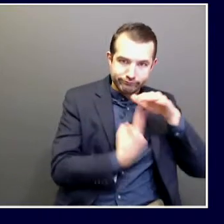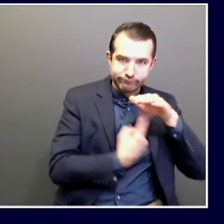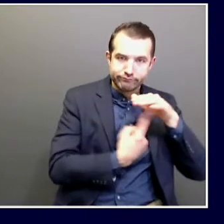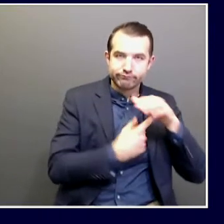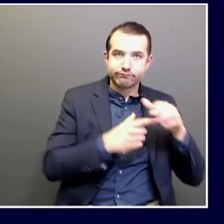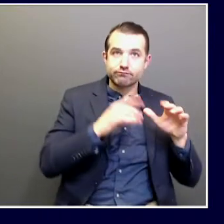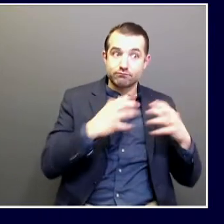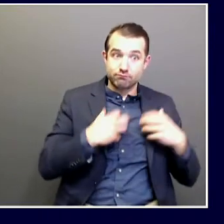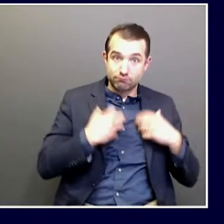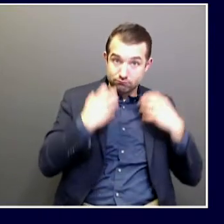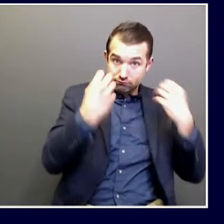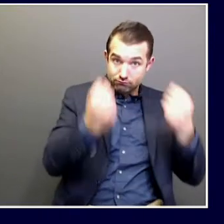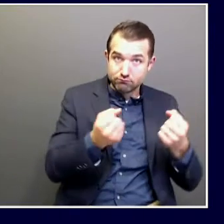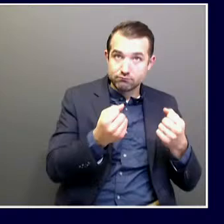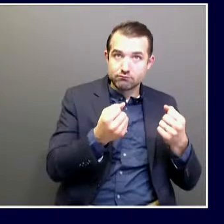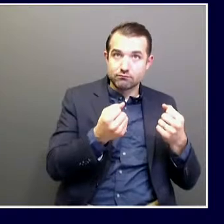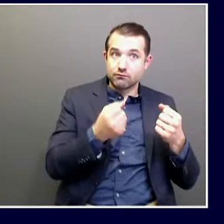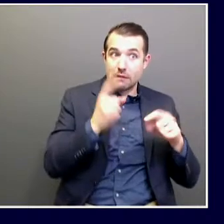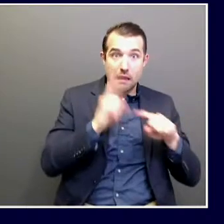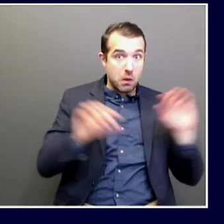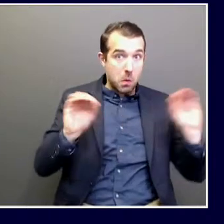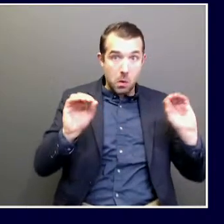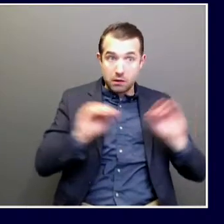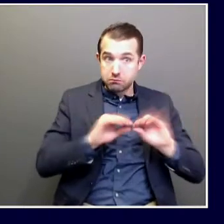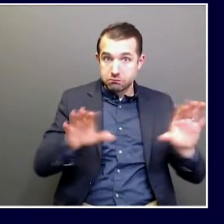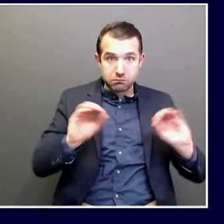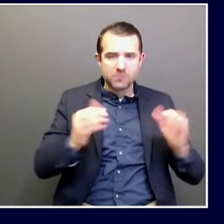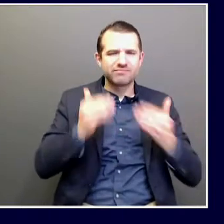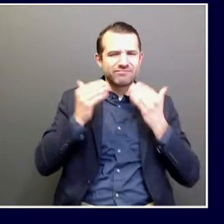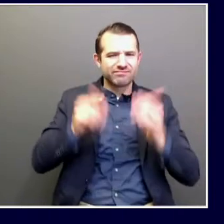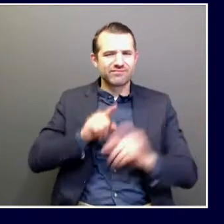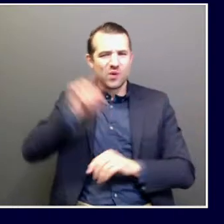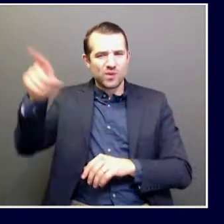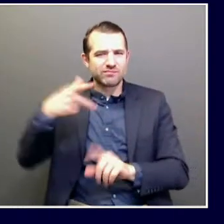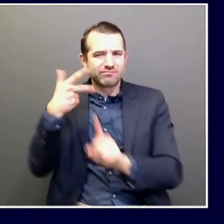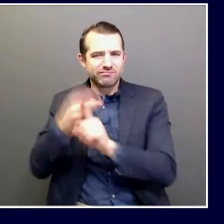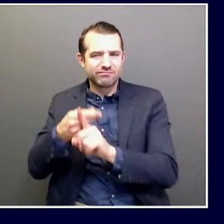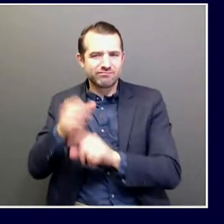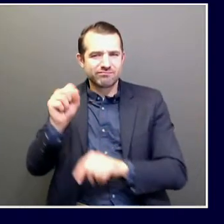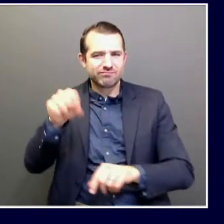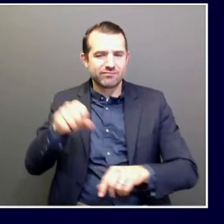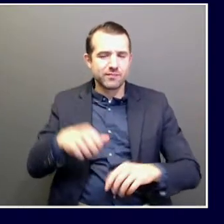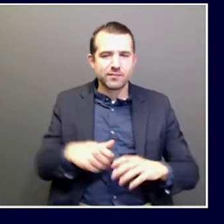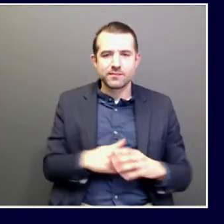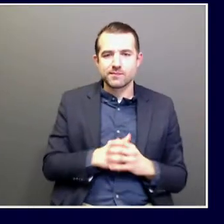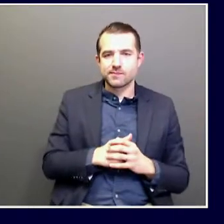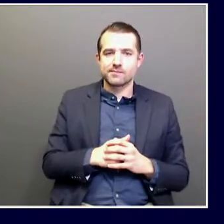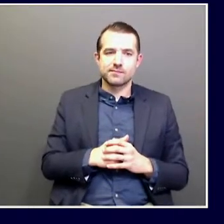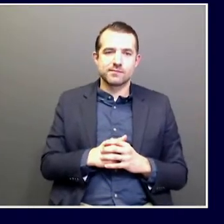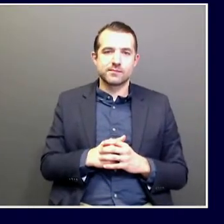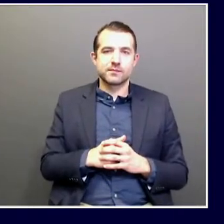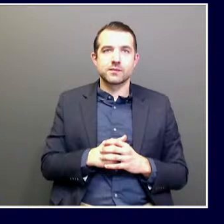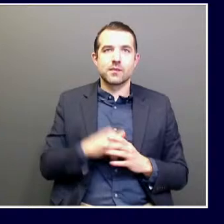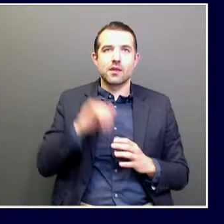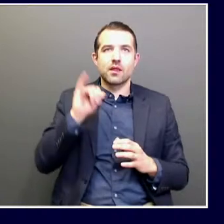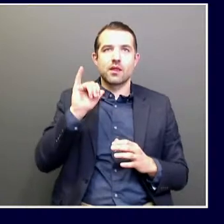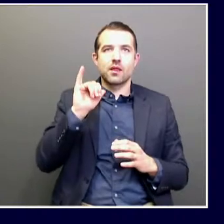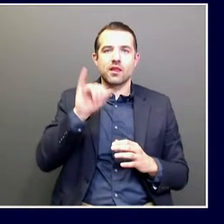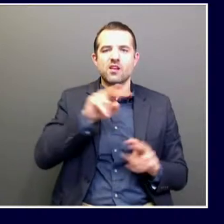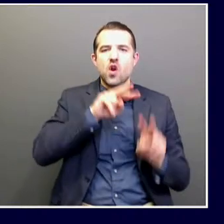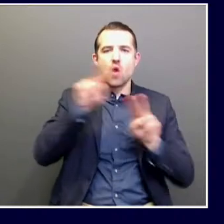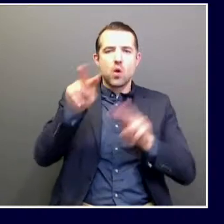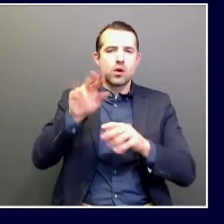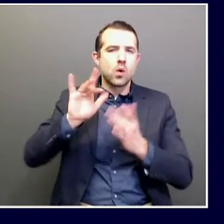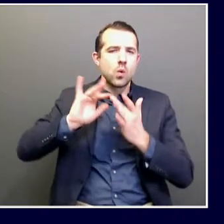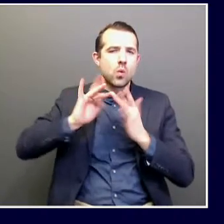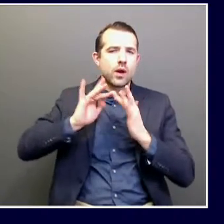is minimized, then you can and should go get a booster. That answer is on our website in our FAQ section. And